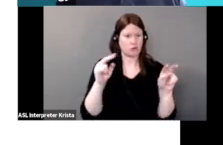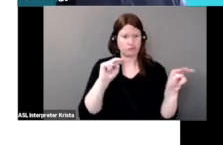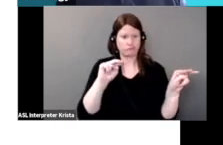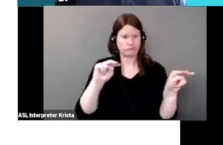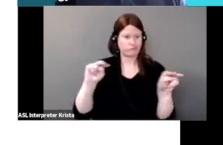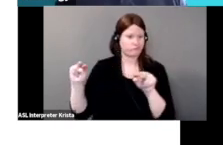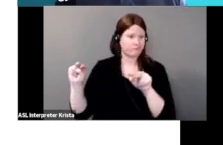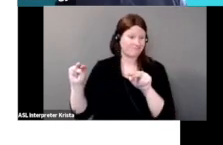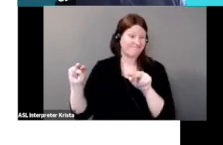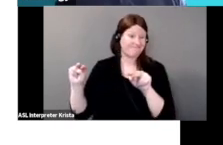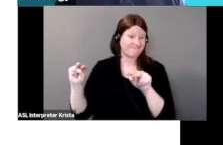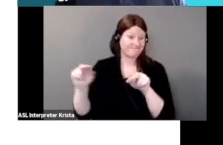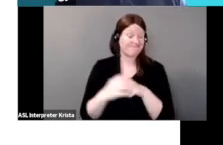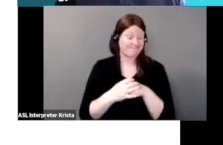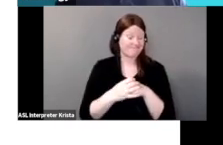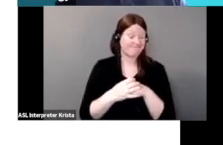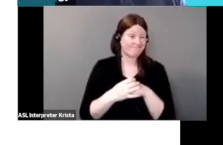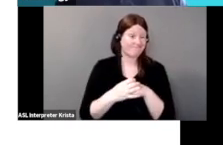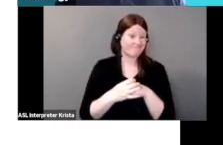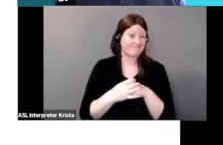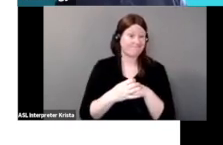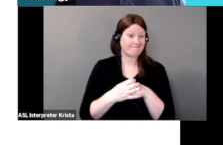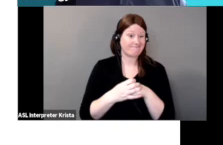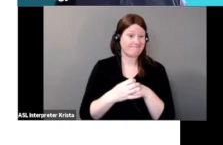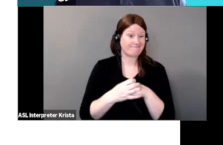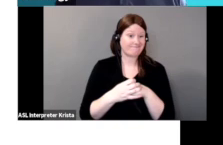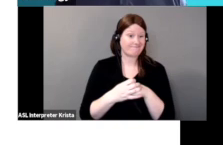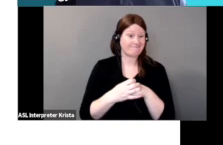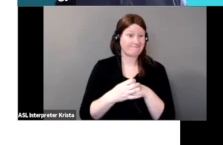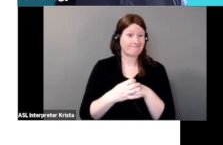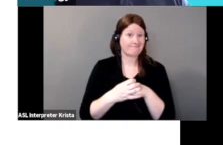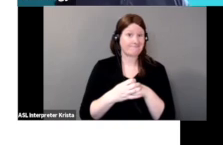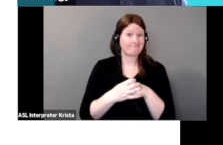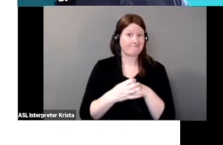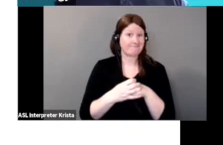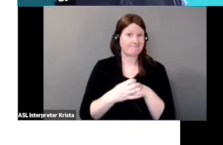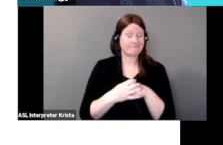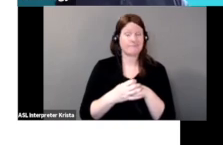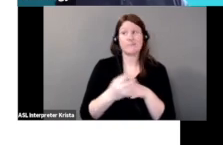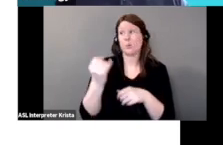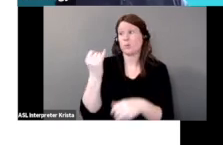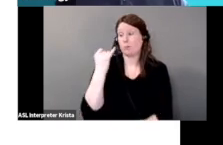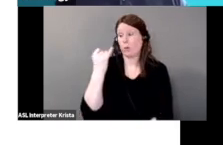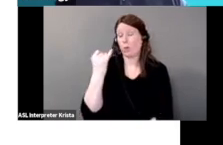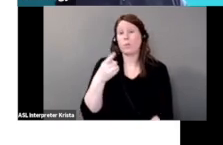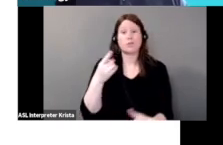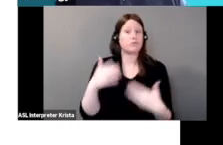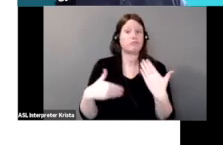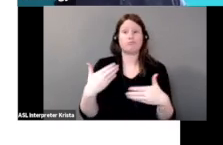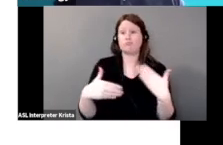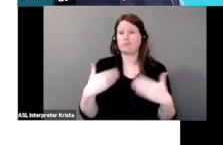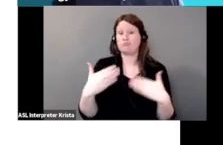situation. You will need to, if you find someone in the course of your business who